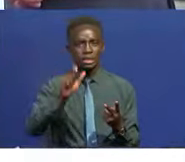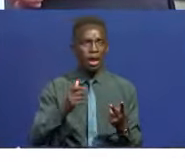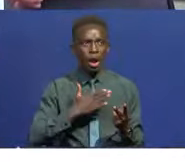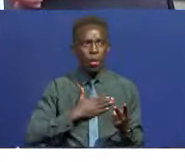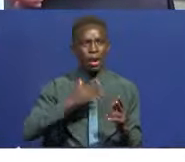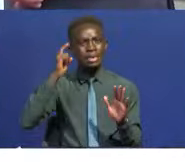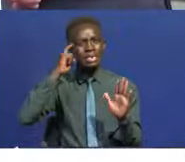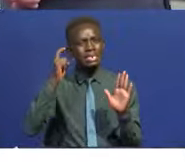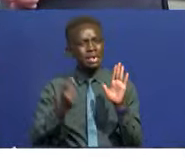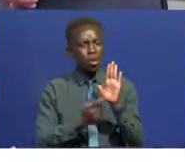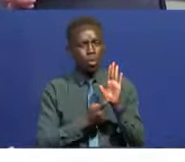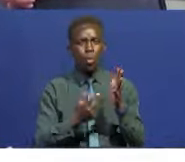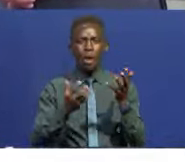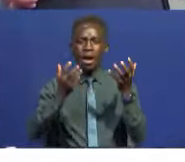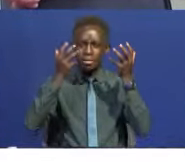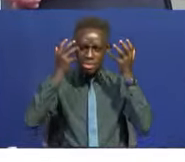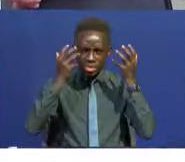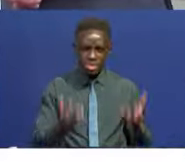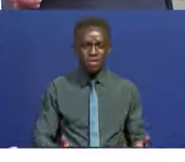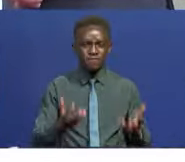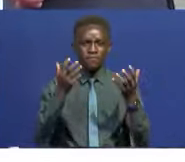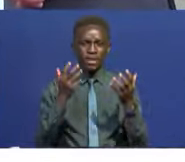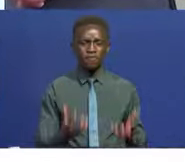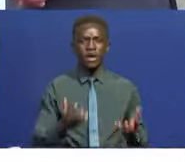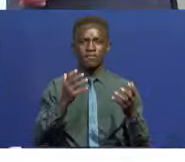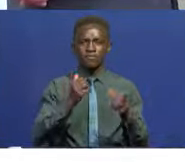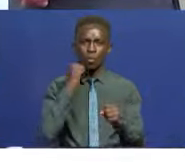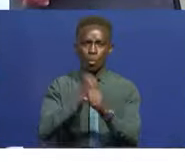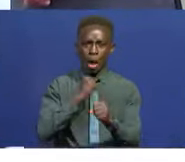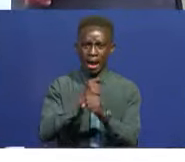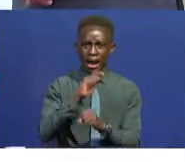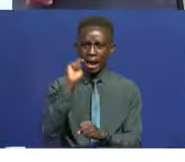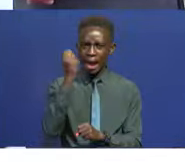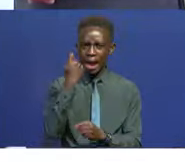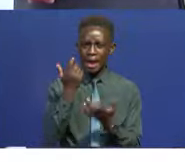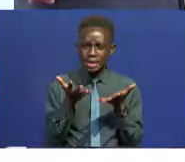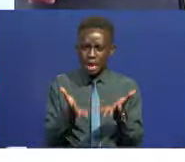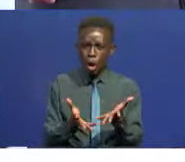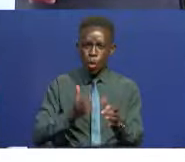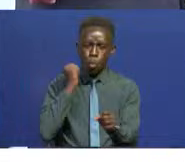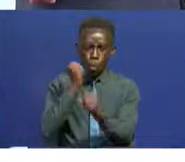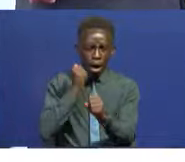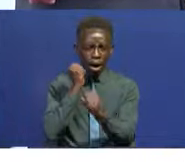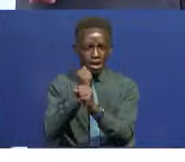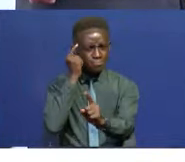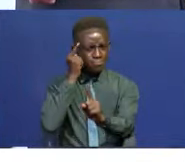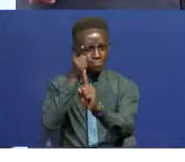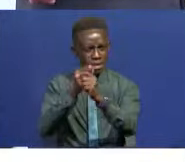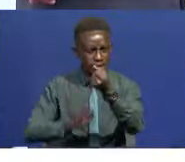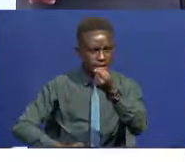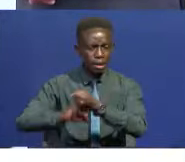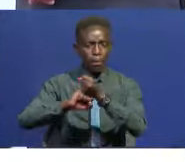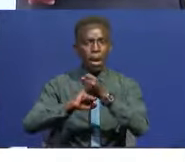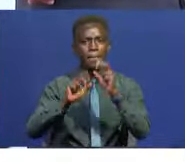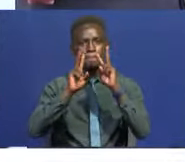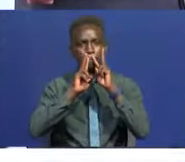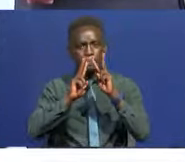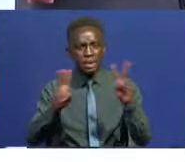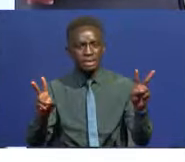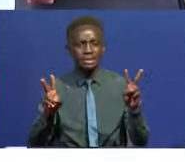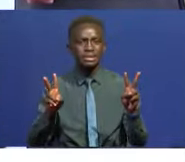the heavy lifting Kenya is doing in supporting peace and security efforts in the Horn of